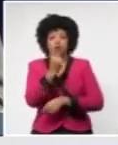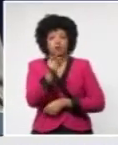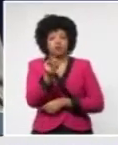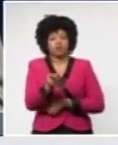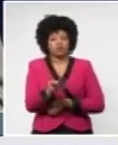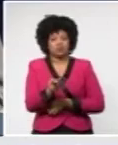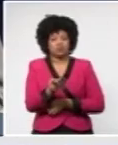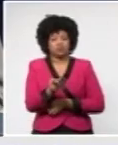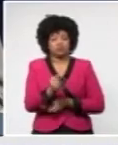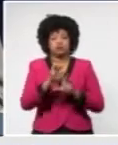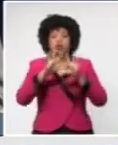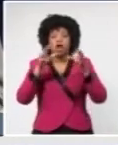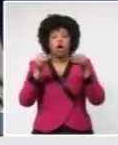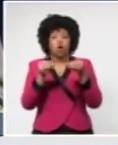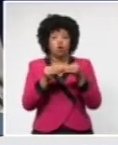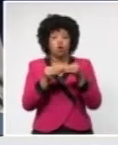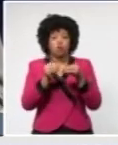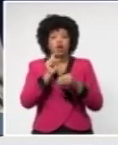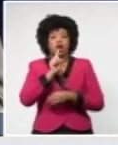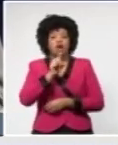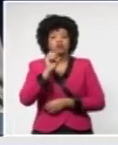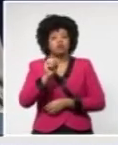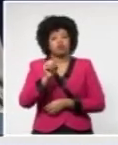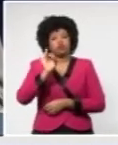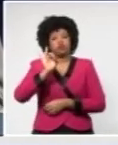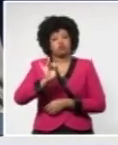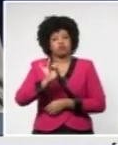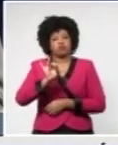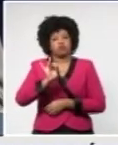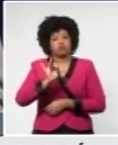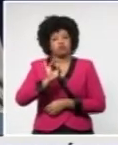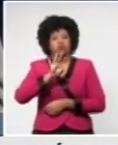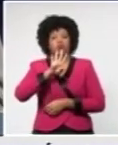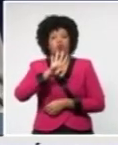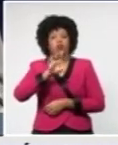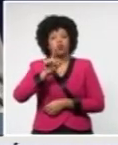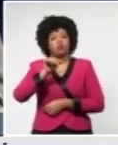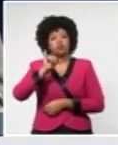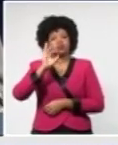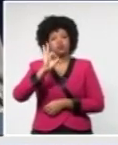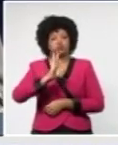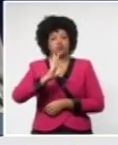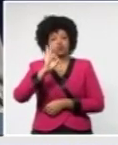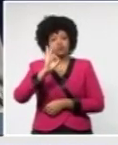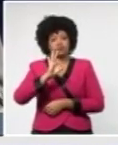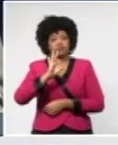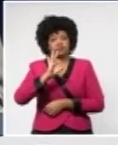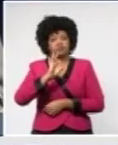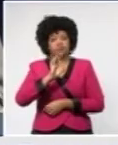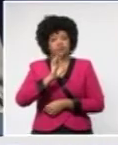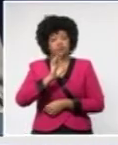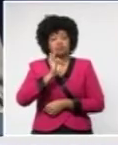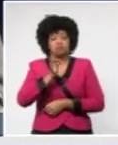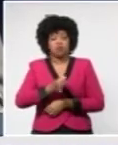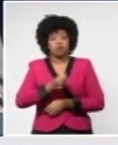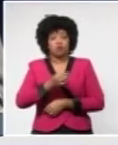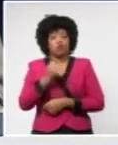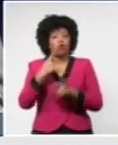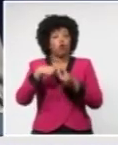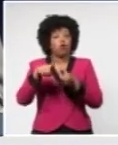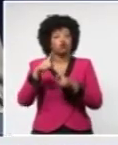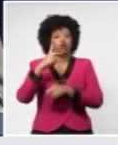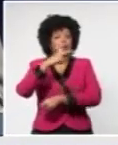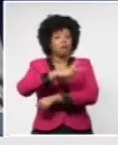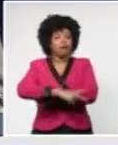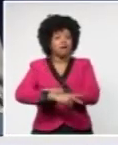107 people, 4.6% in all the pandemic, their source of infection has not been established. With source of infection abroad,